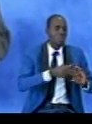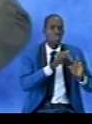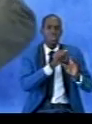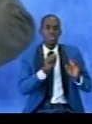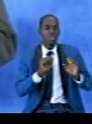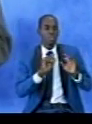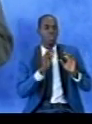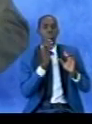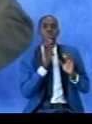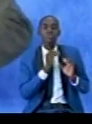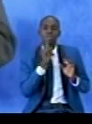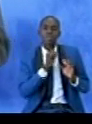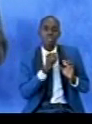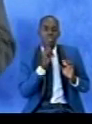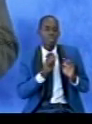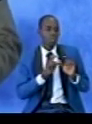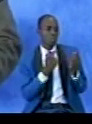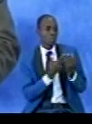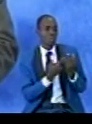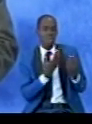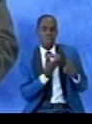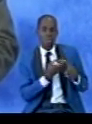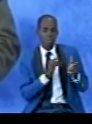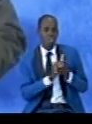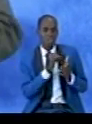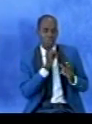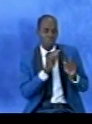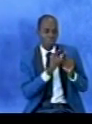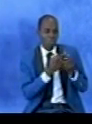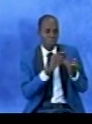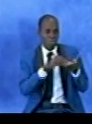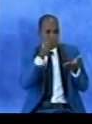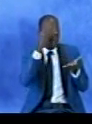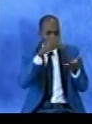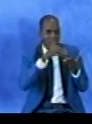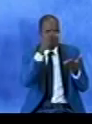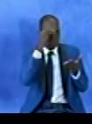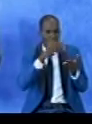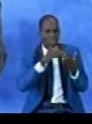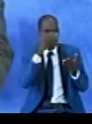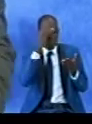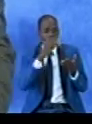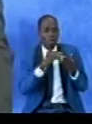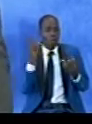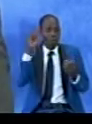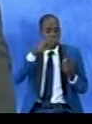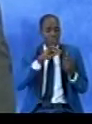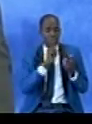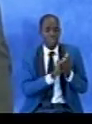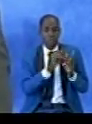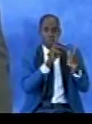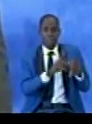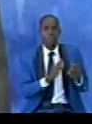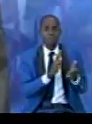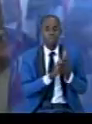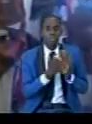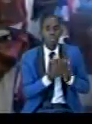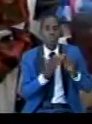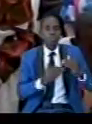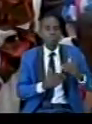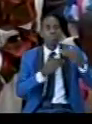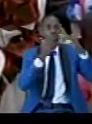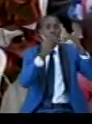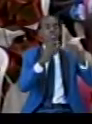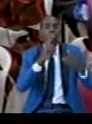he was learning and learning from that gang until they promoted him and he became their